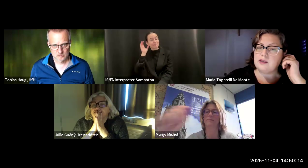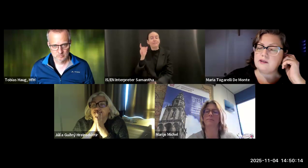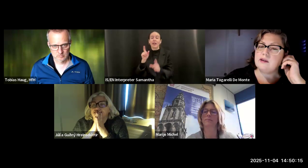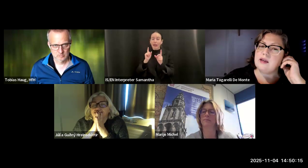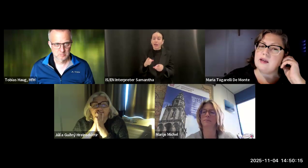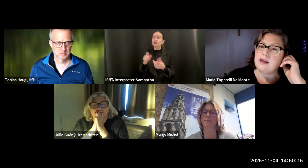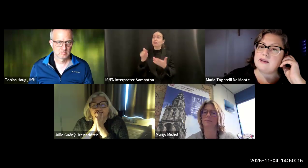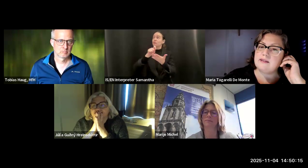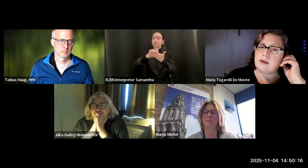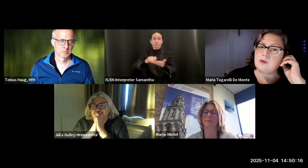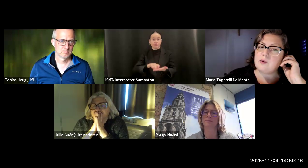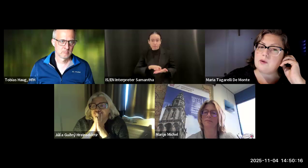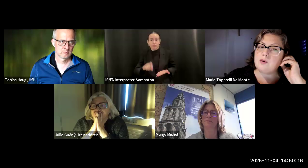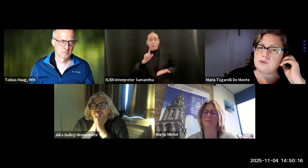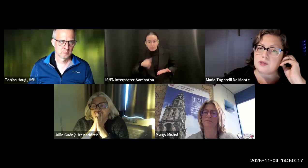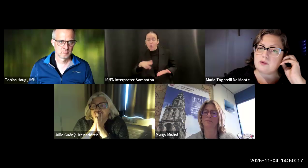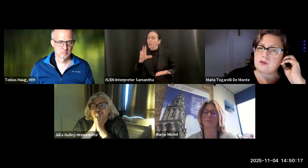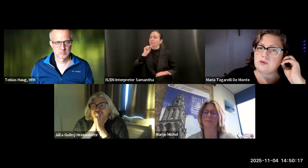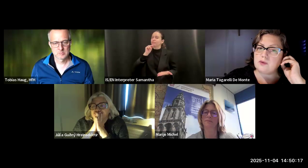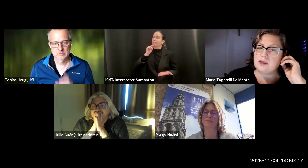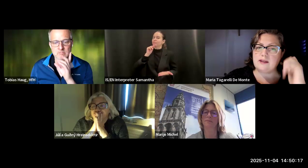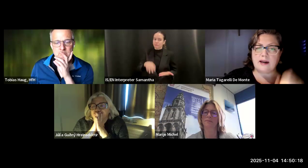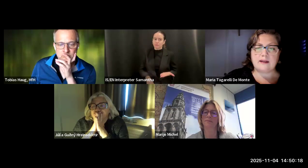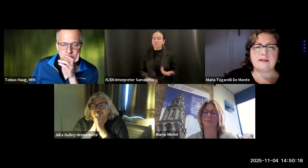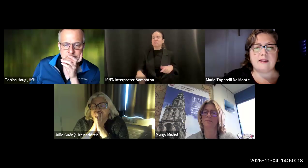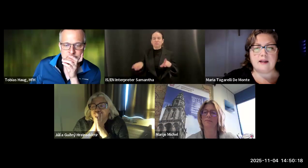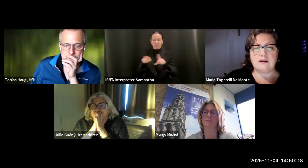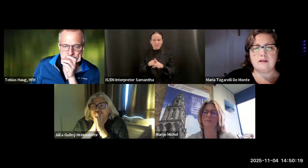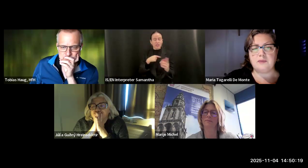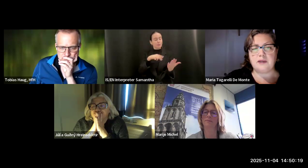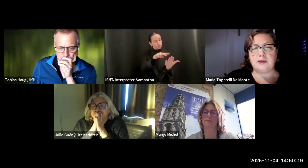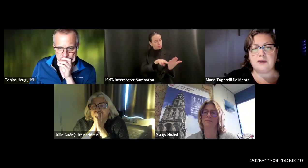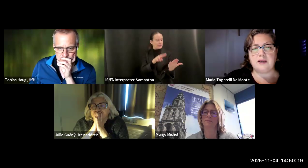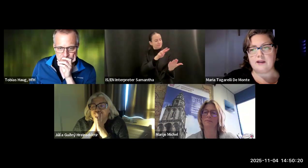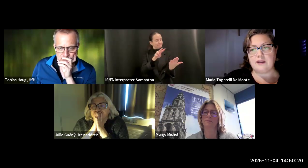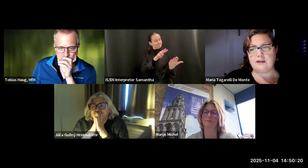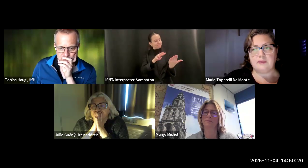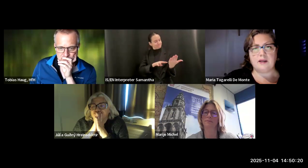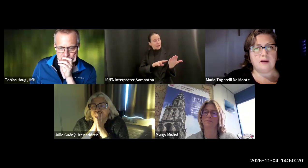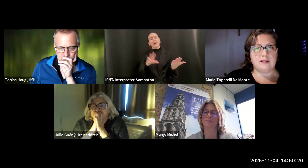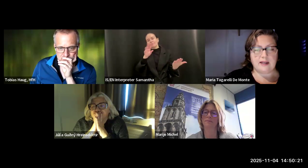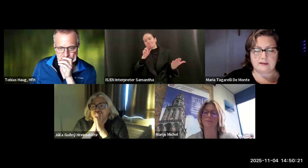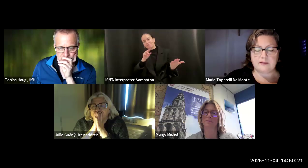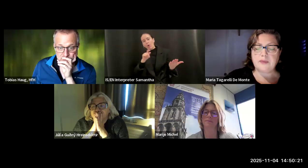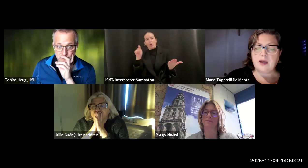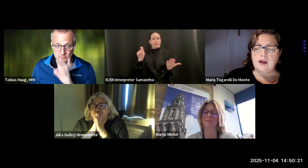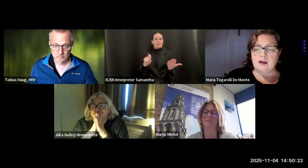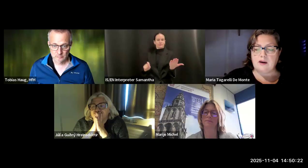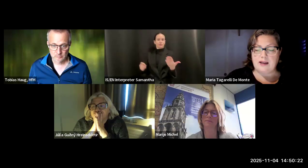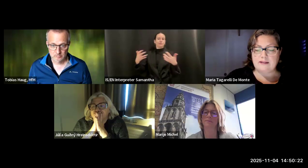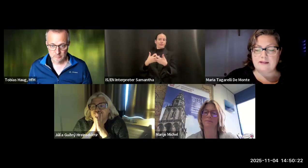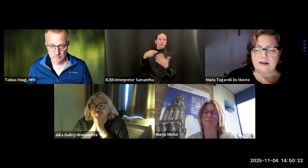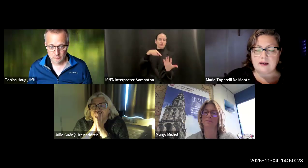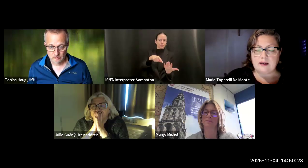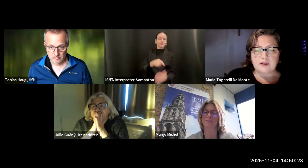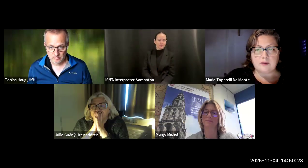write upon it. And the same goes with reading. So either read a text and then speak or write something about the text.